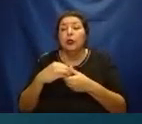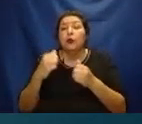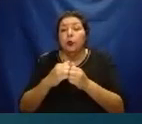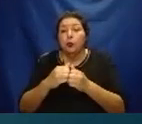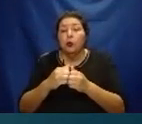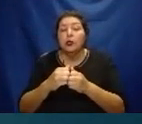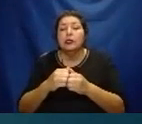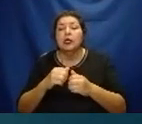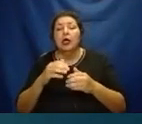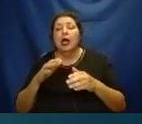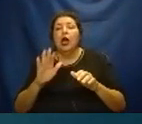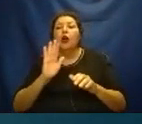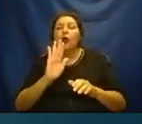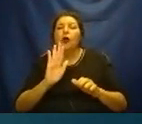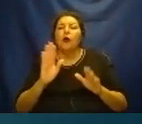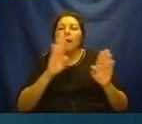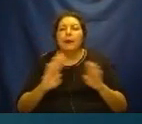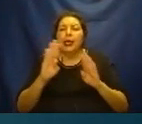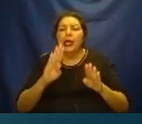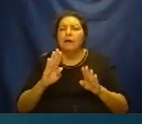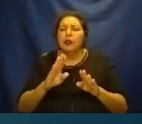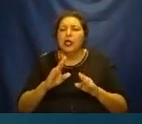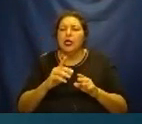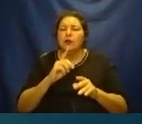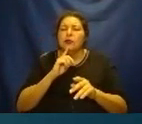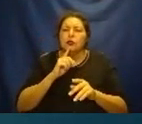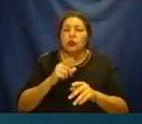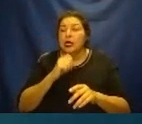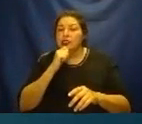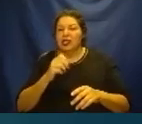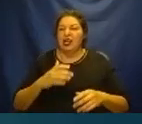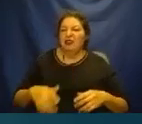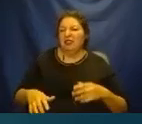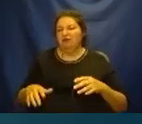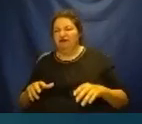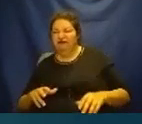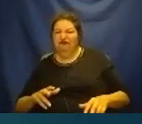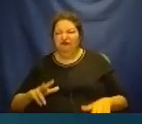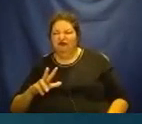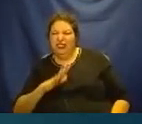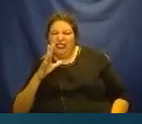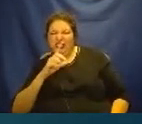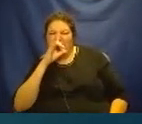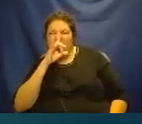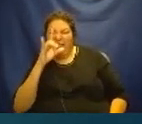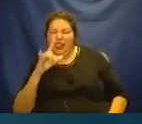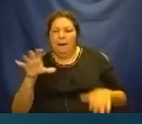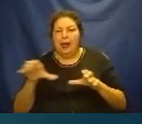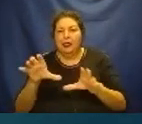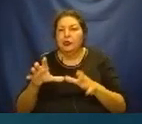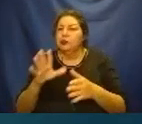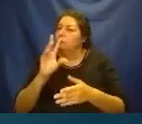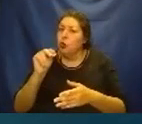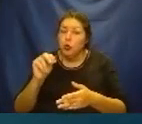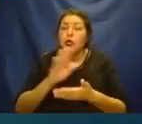her demeanor. She didn't have the "I'm entitled" attitude. She was courteous, she